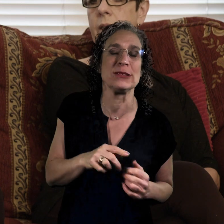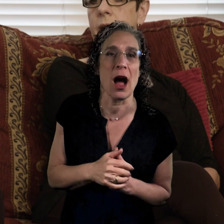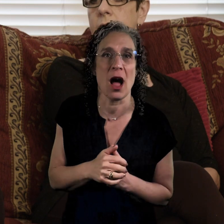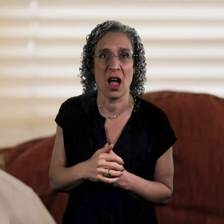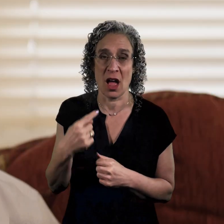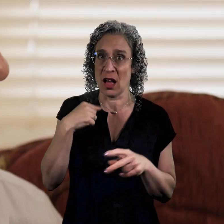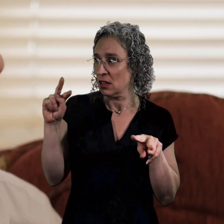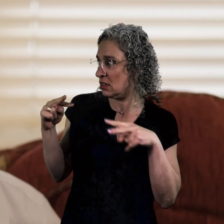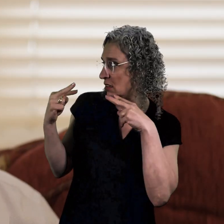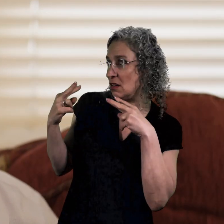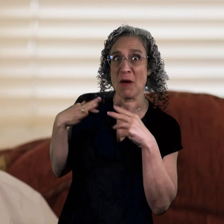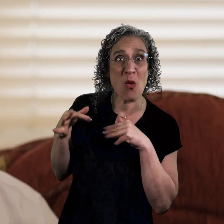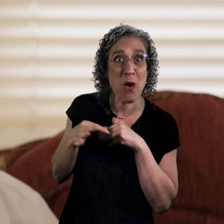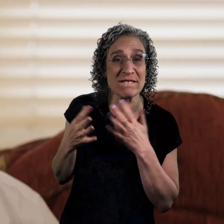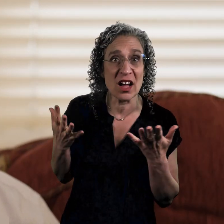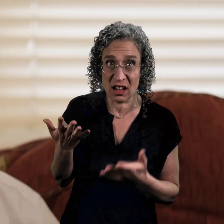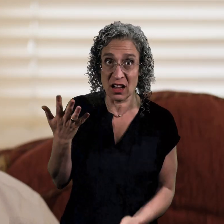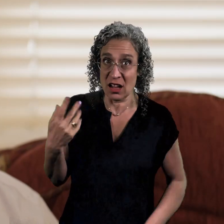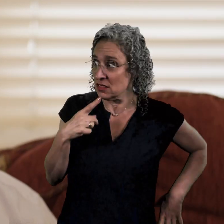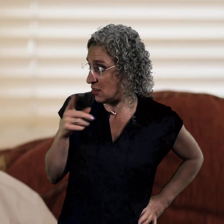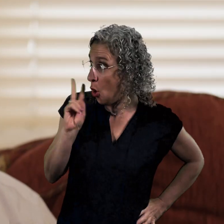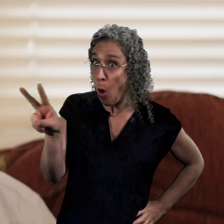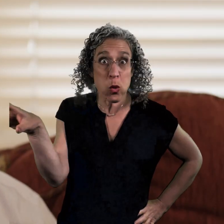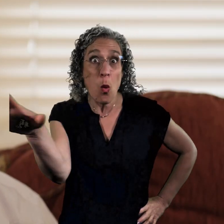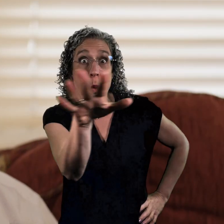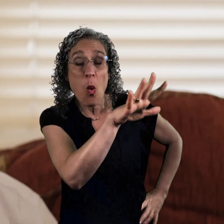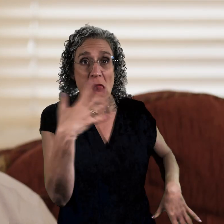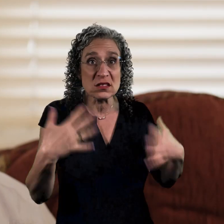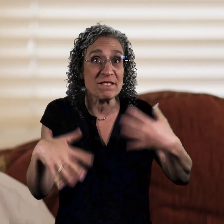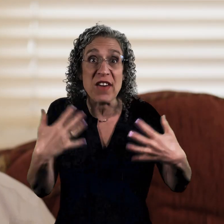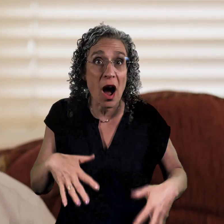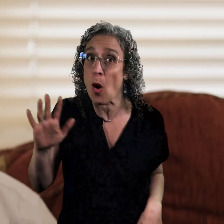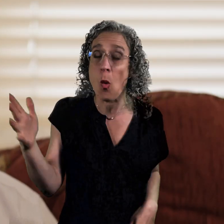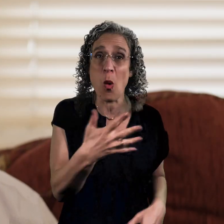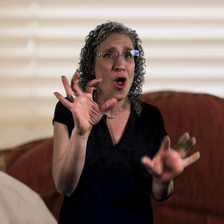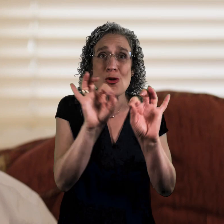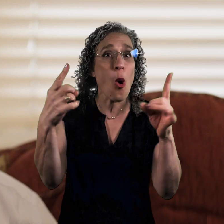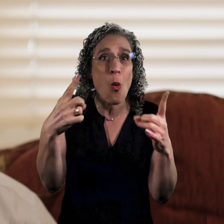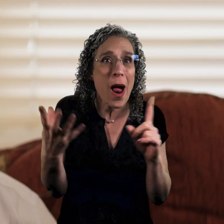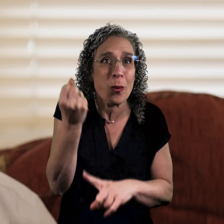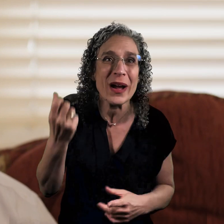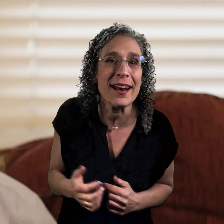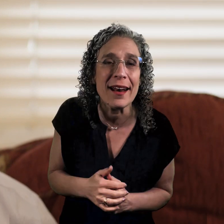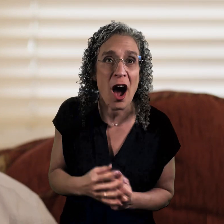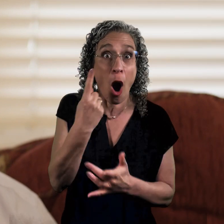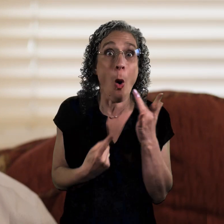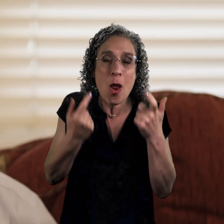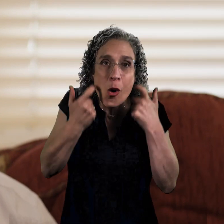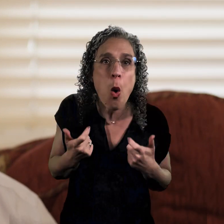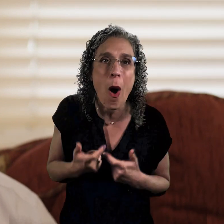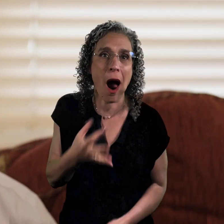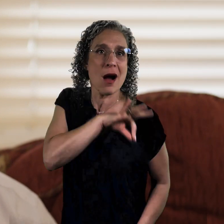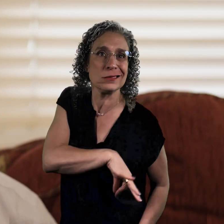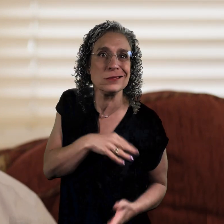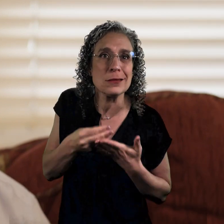murder. I looked at Vi and I said to her, look around, there's no winners. As far as I'm concerned, the only winners in the case are the